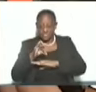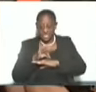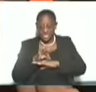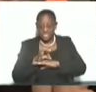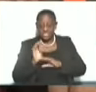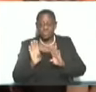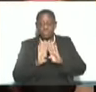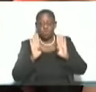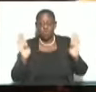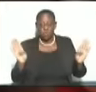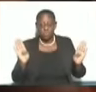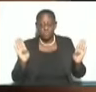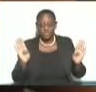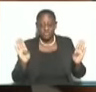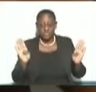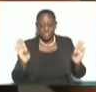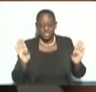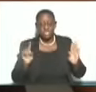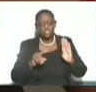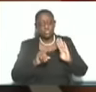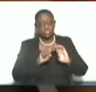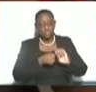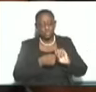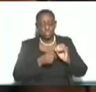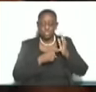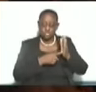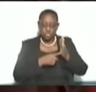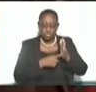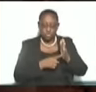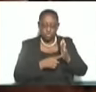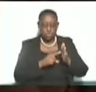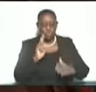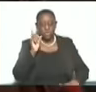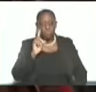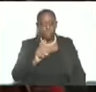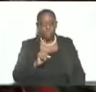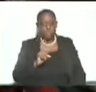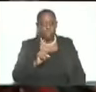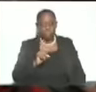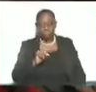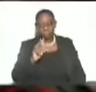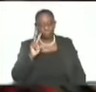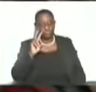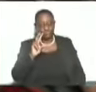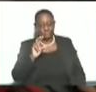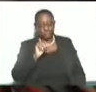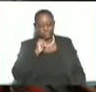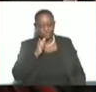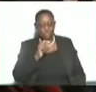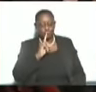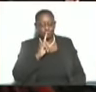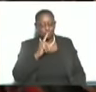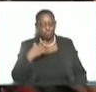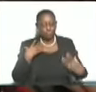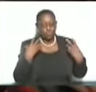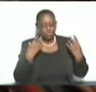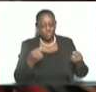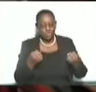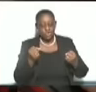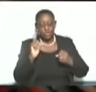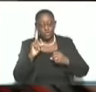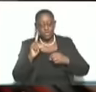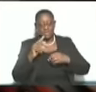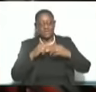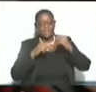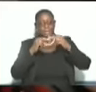So those are indicators that don't truly give confidence that we'll be able to build resiliently if